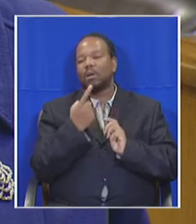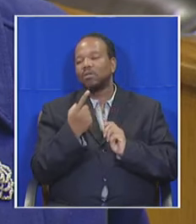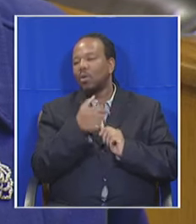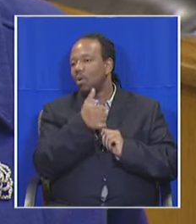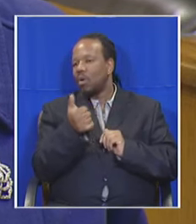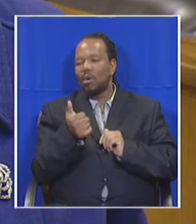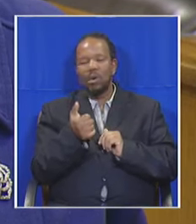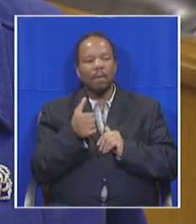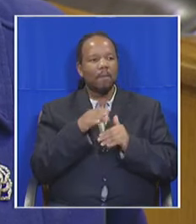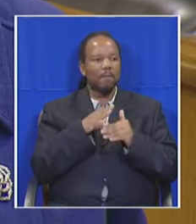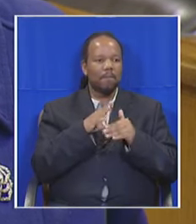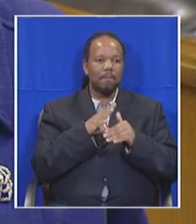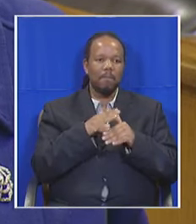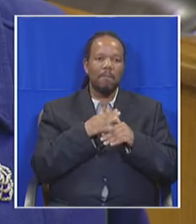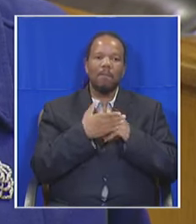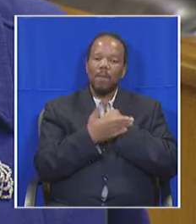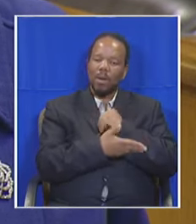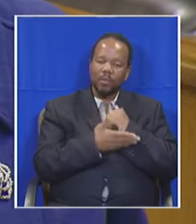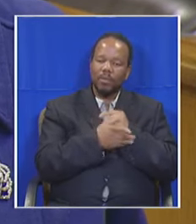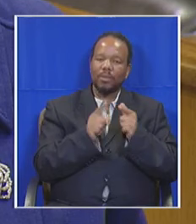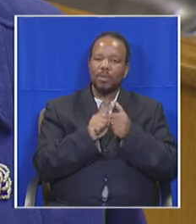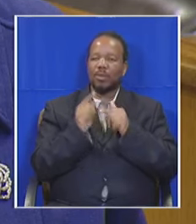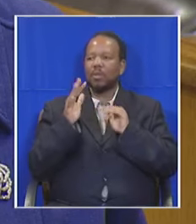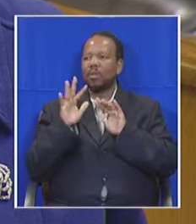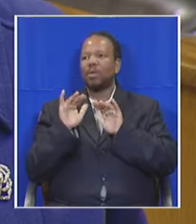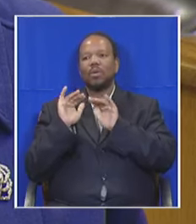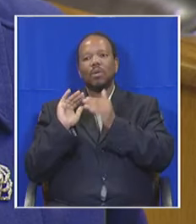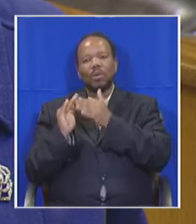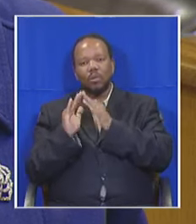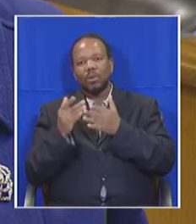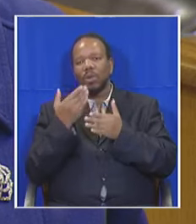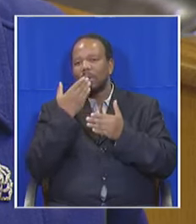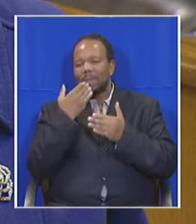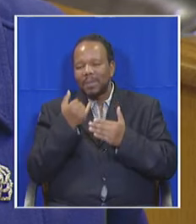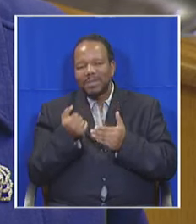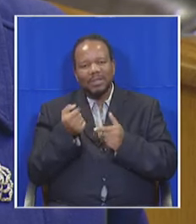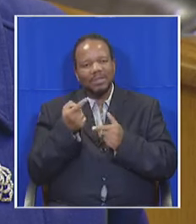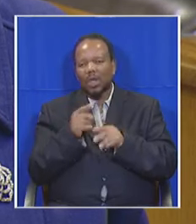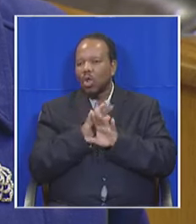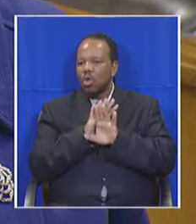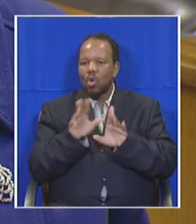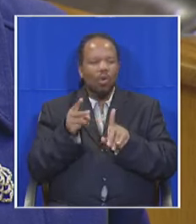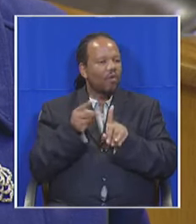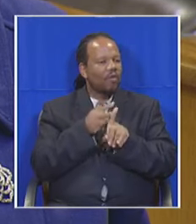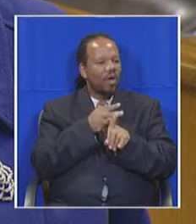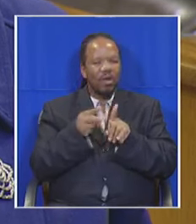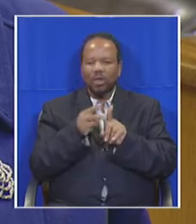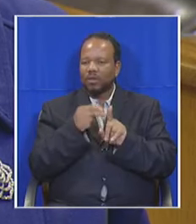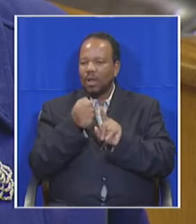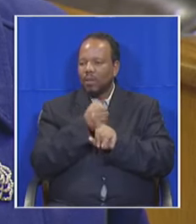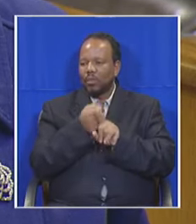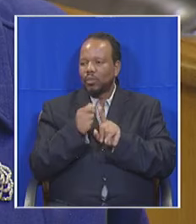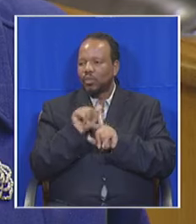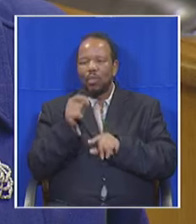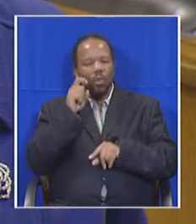and civil society to strengthen their resolve and redouble their effort to eliminate all forms of violence and abuse against